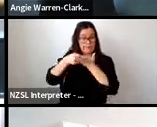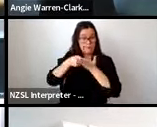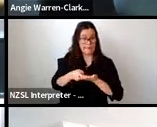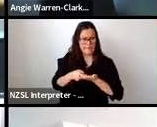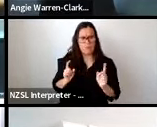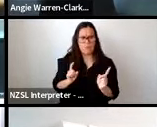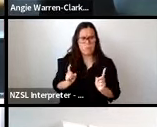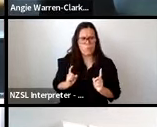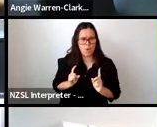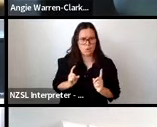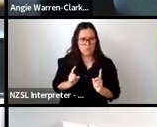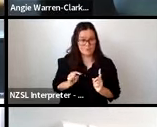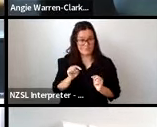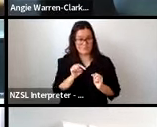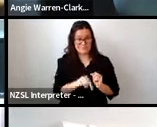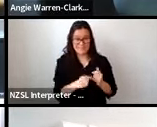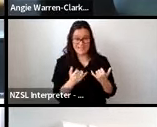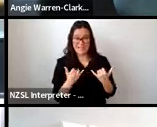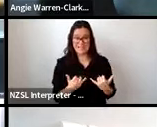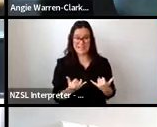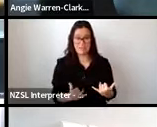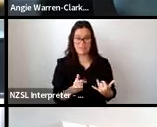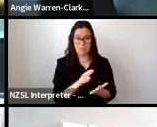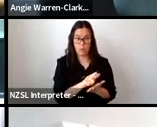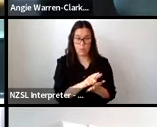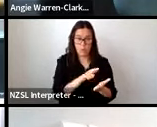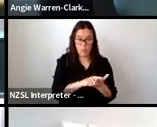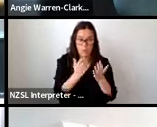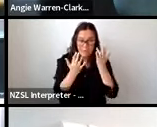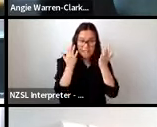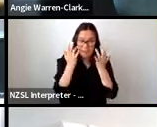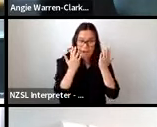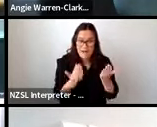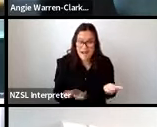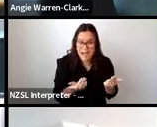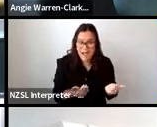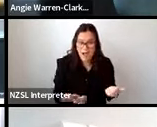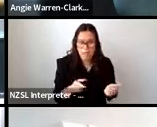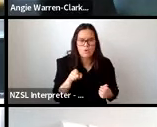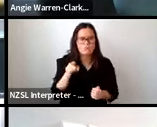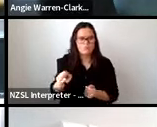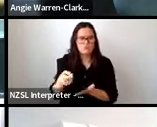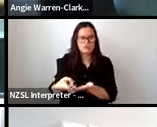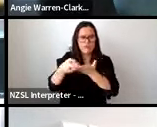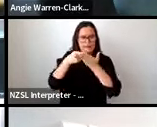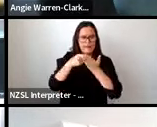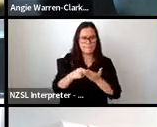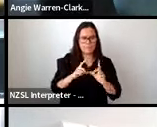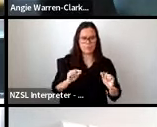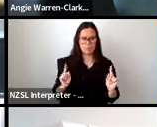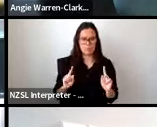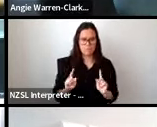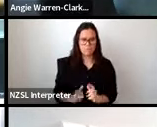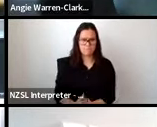the proposed legislation, the bill that we are considering at the moment. What would your suggestions be for us?